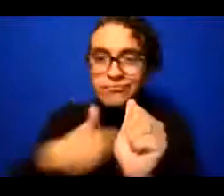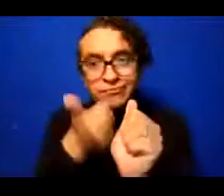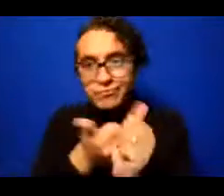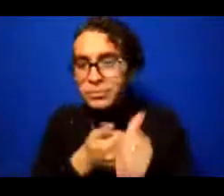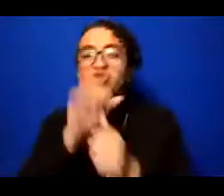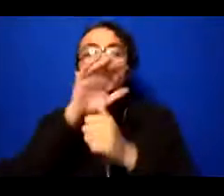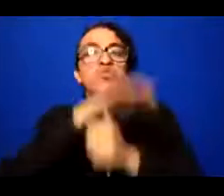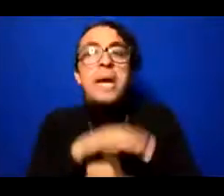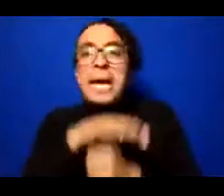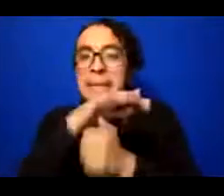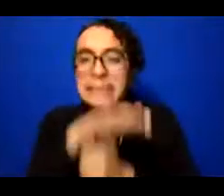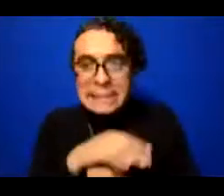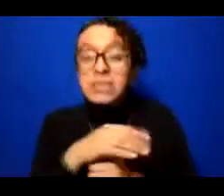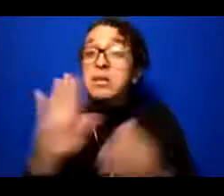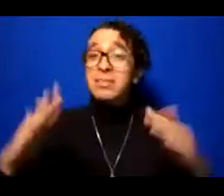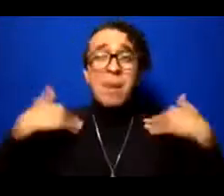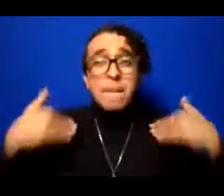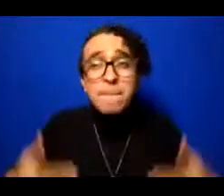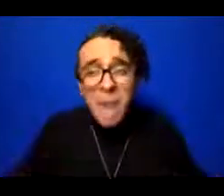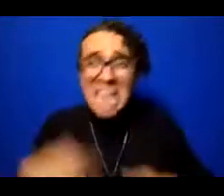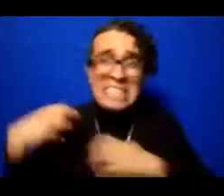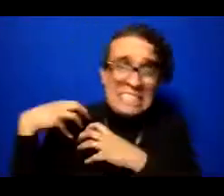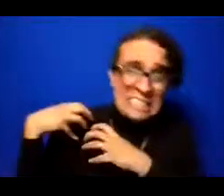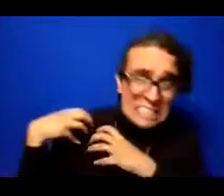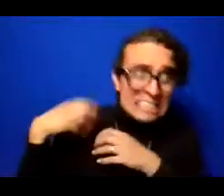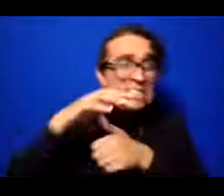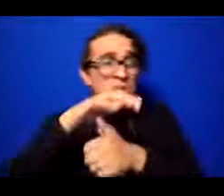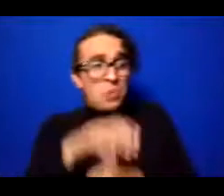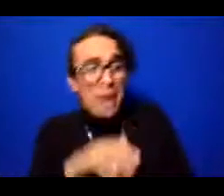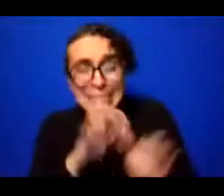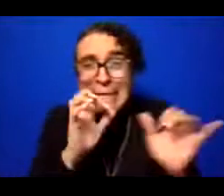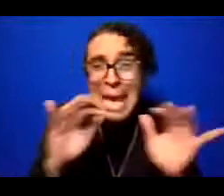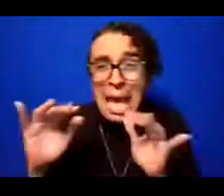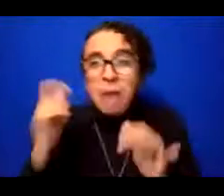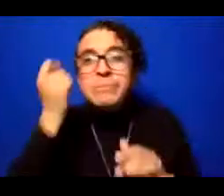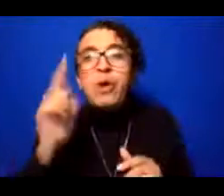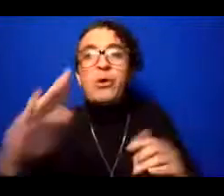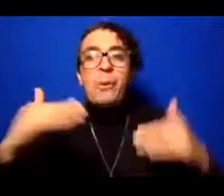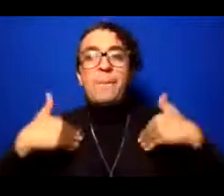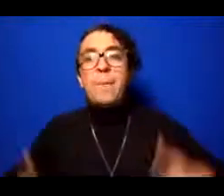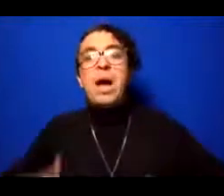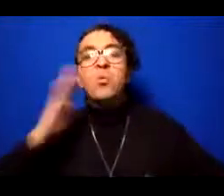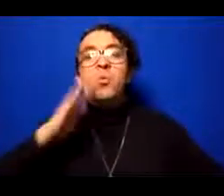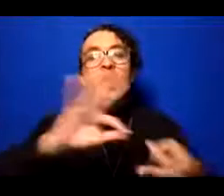stressful. And your body, even though you're getting married and you're so happy to get married, but the thing is your body interprets that change and everything goes around it